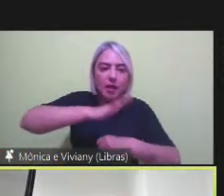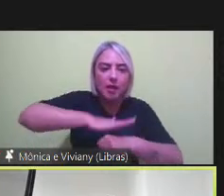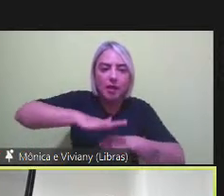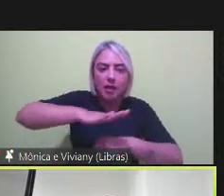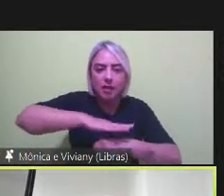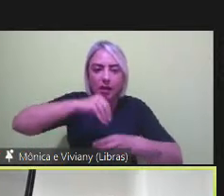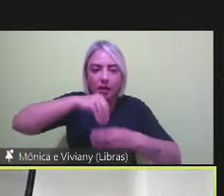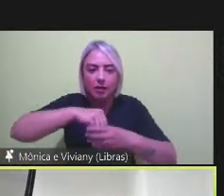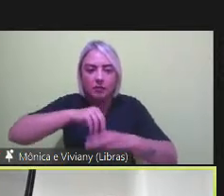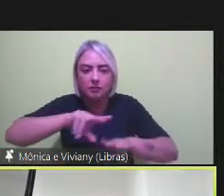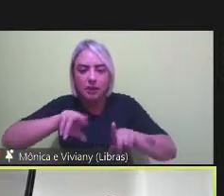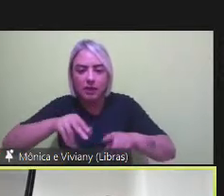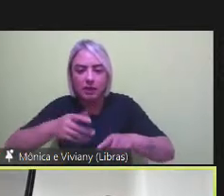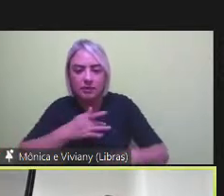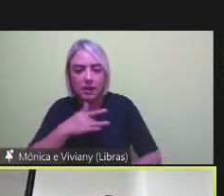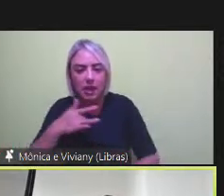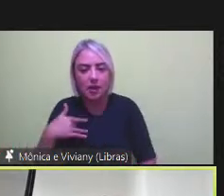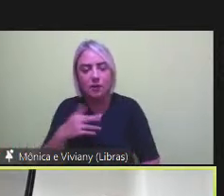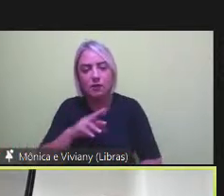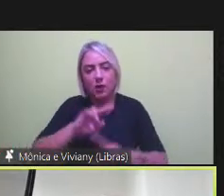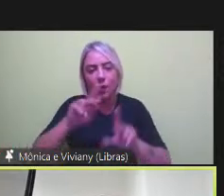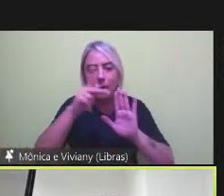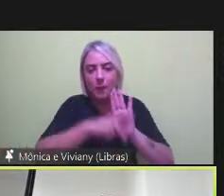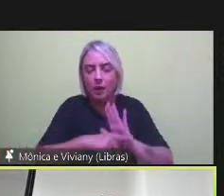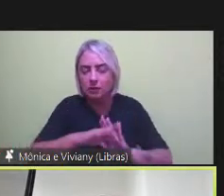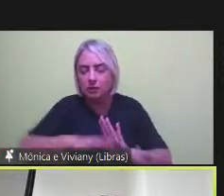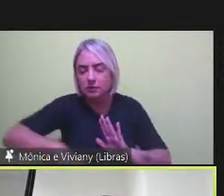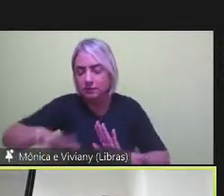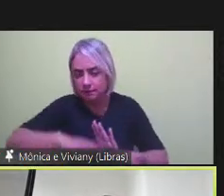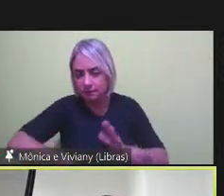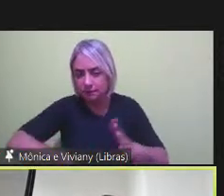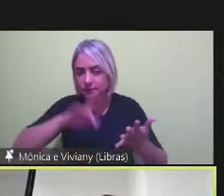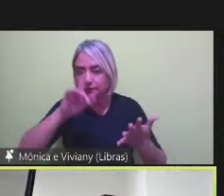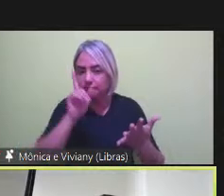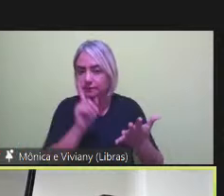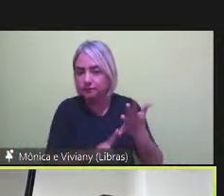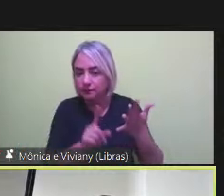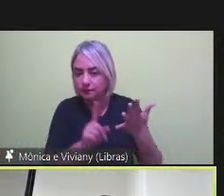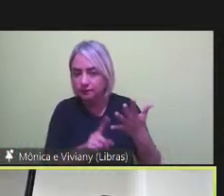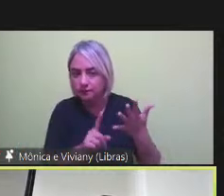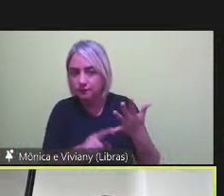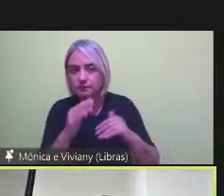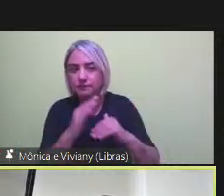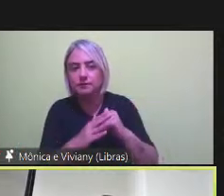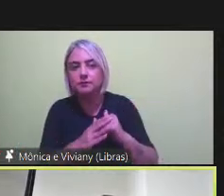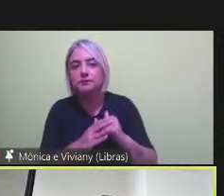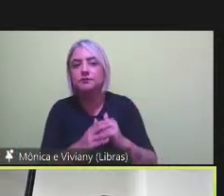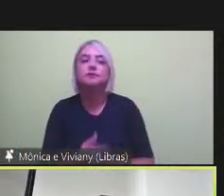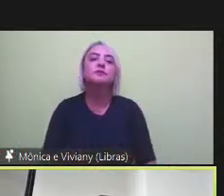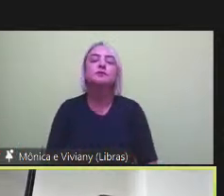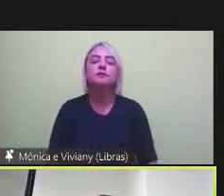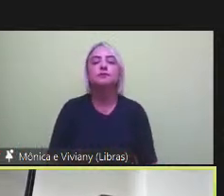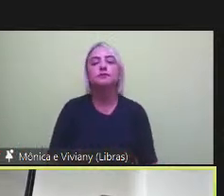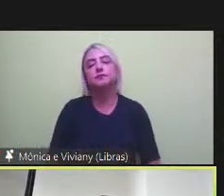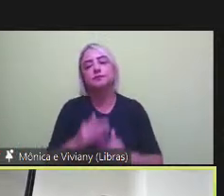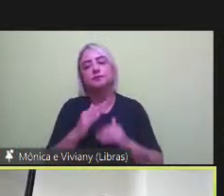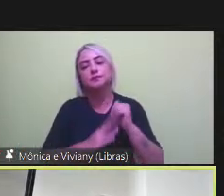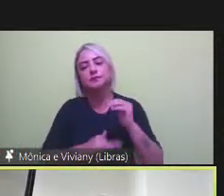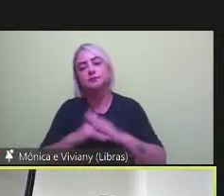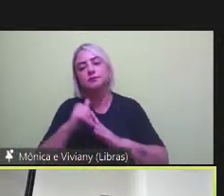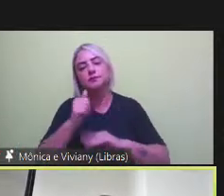the intersectorial actions and transversal actions as well. And the last area, which